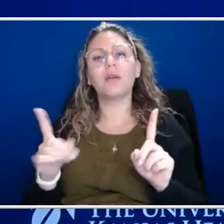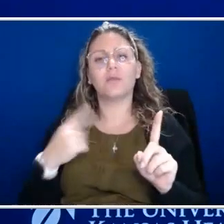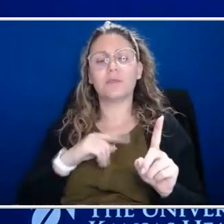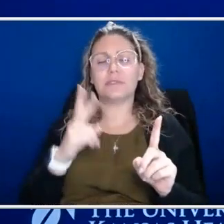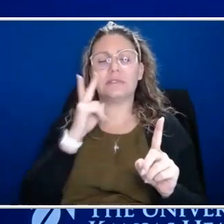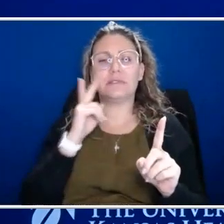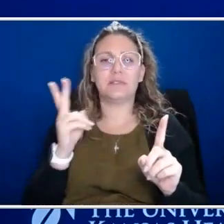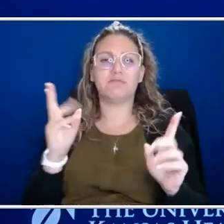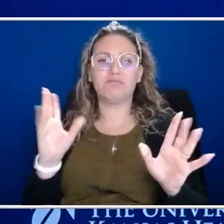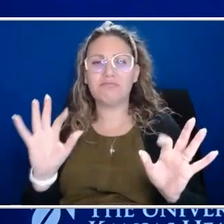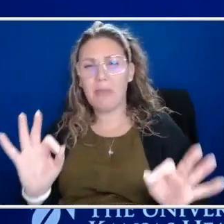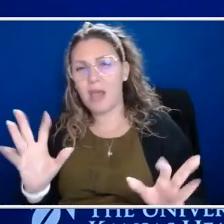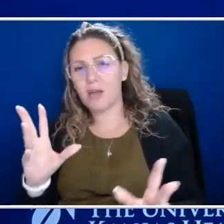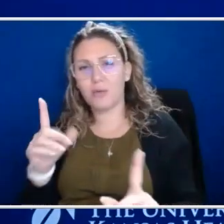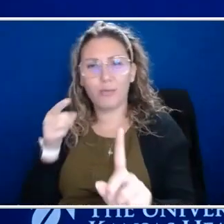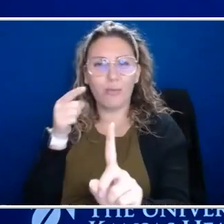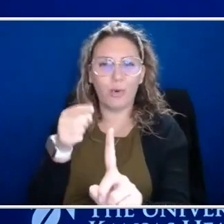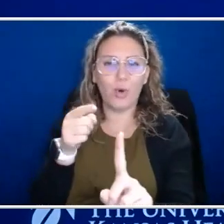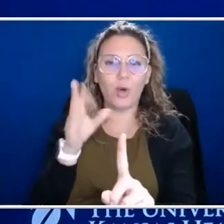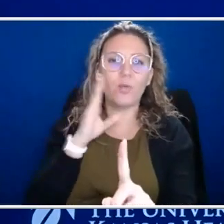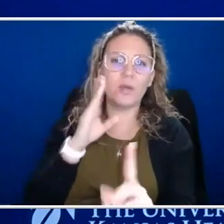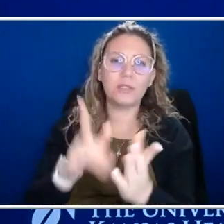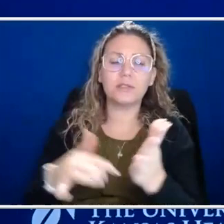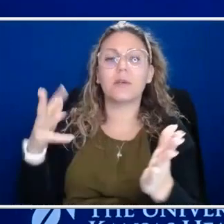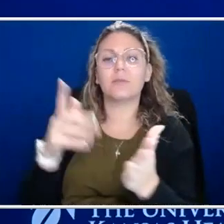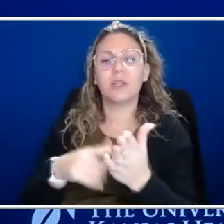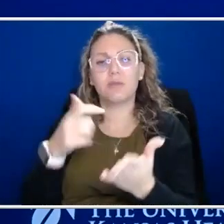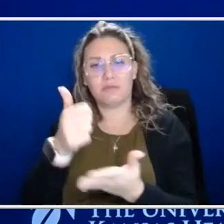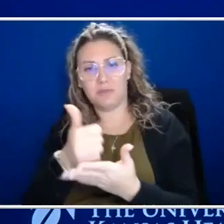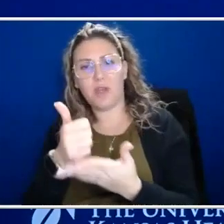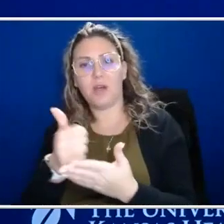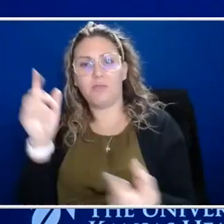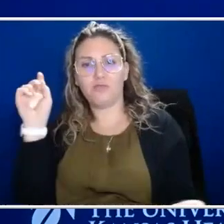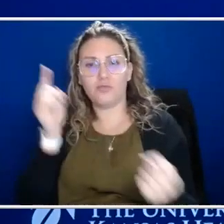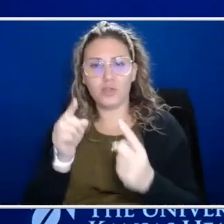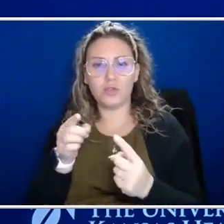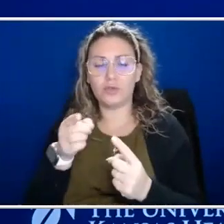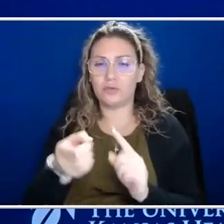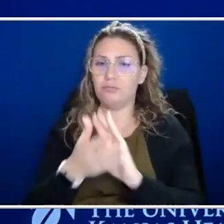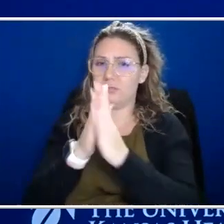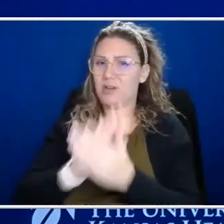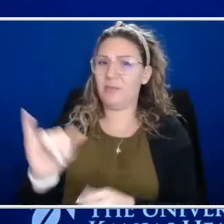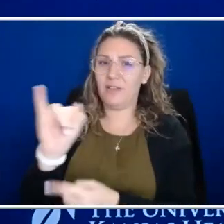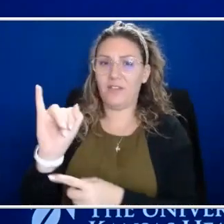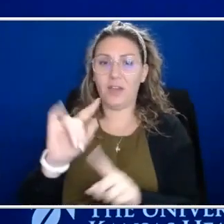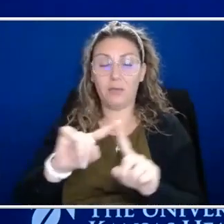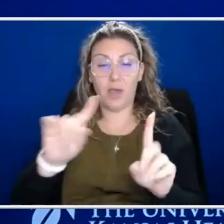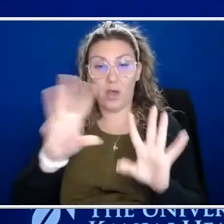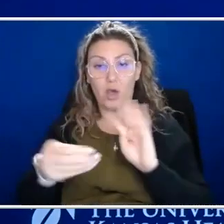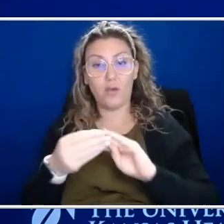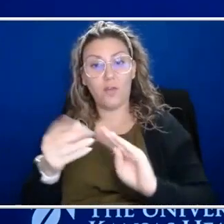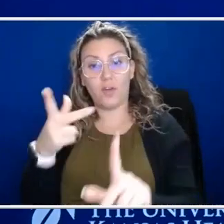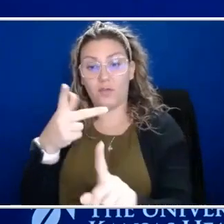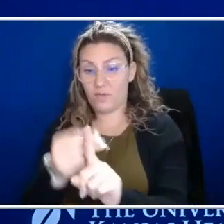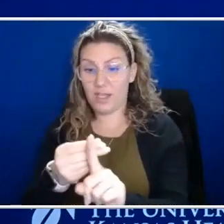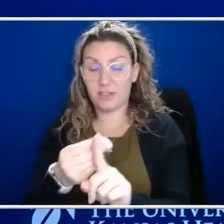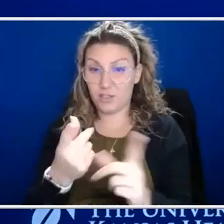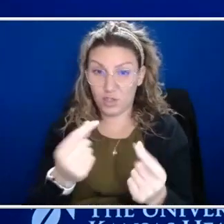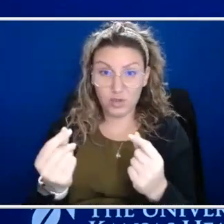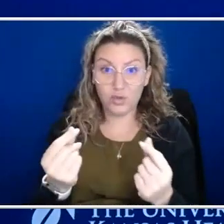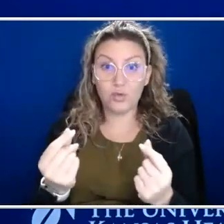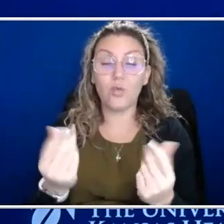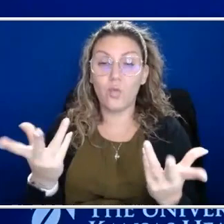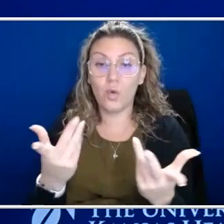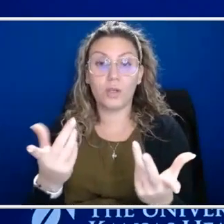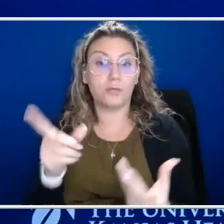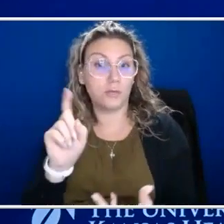point of the fact that it does sometimes help reduce you getting infected, but overall the vaccines do what they're supposed to do. They continue to